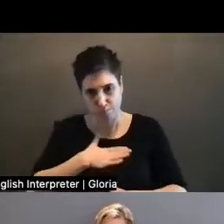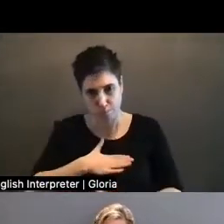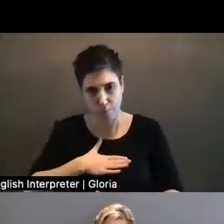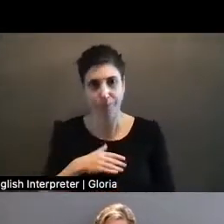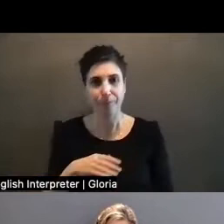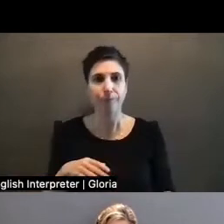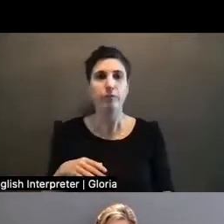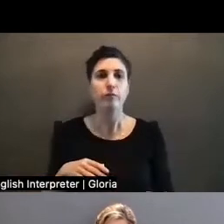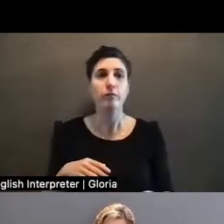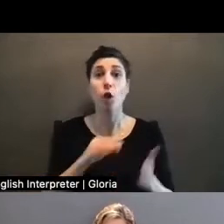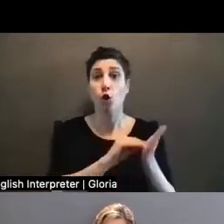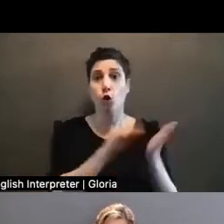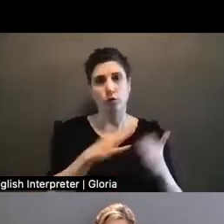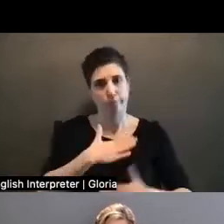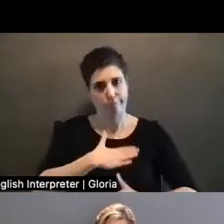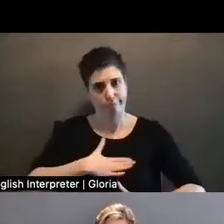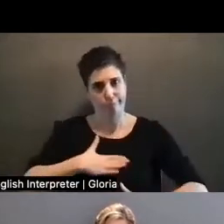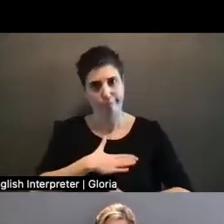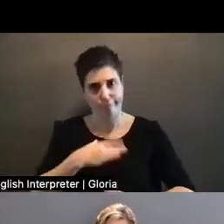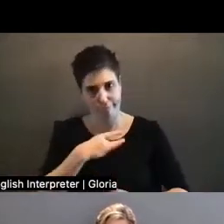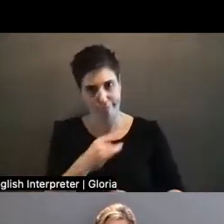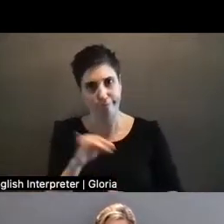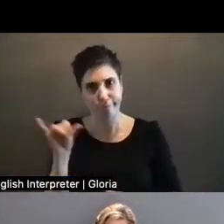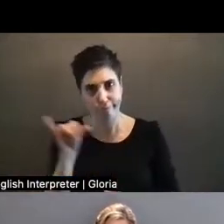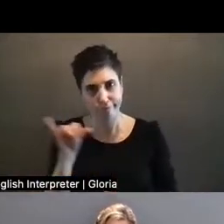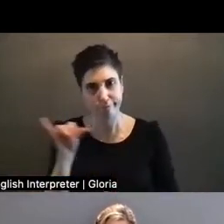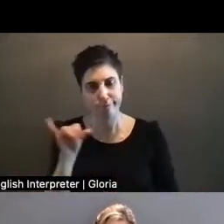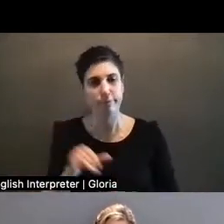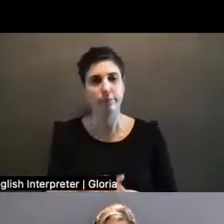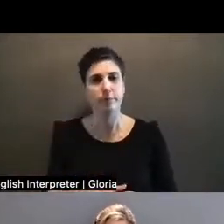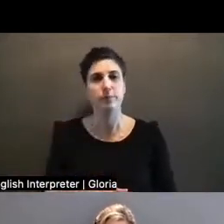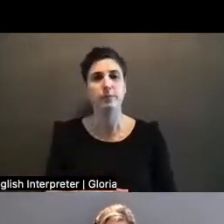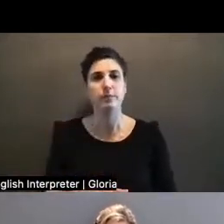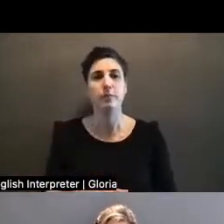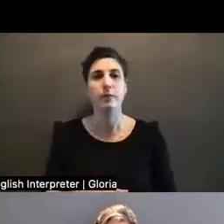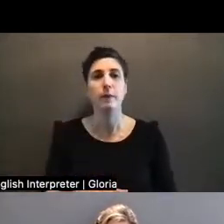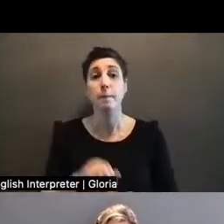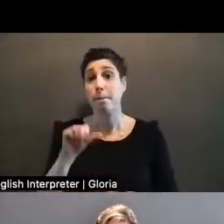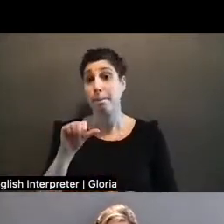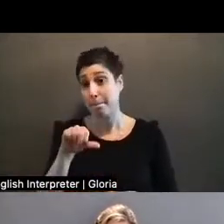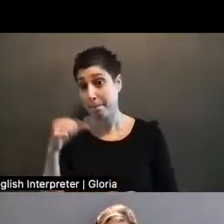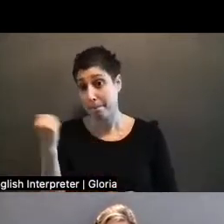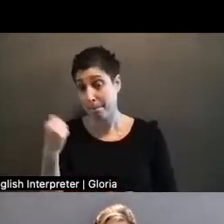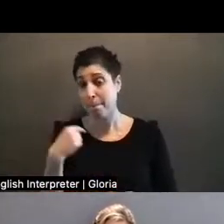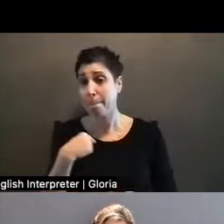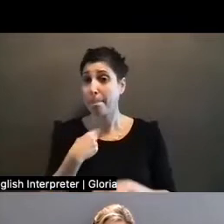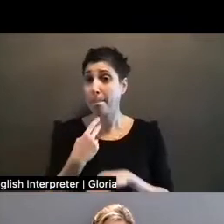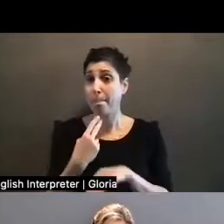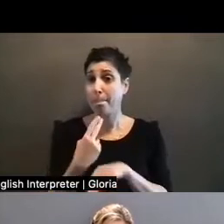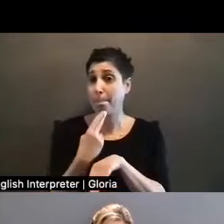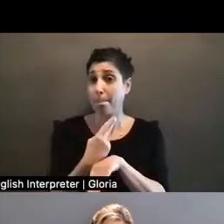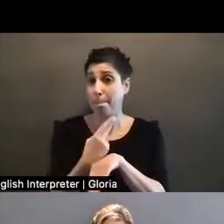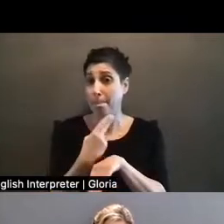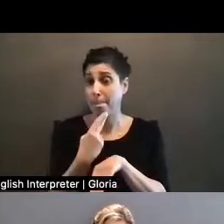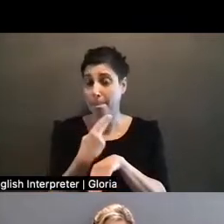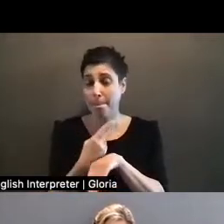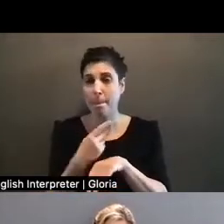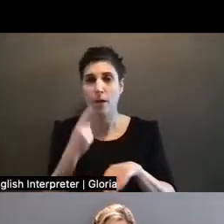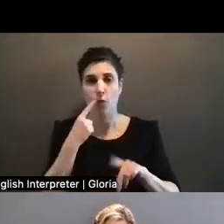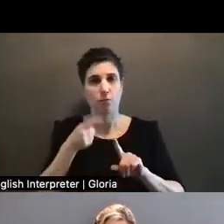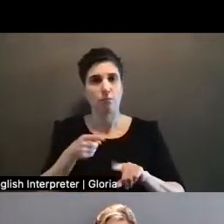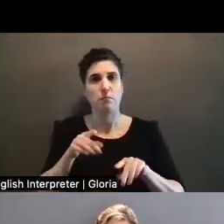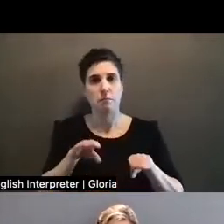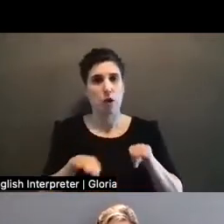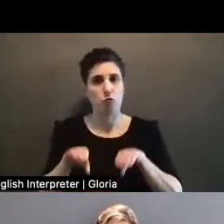the learners really enjoyed that one as well. Another thing that we have done in biology is